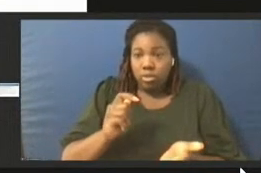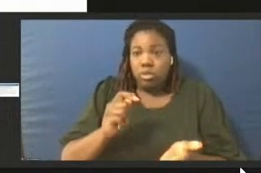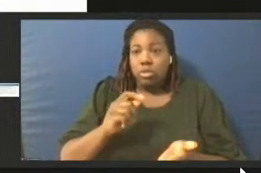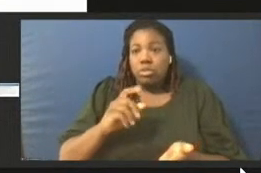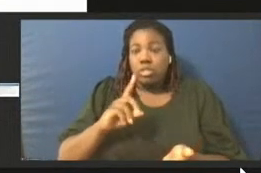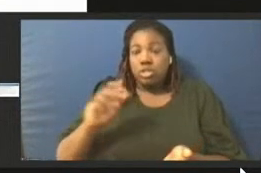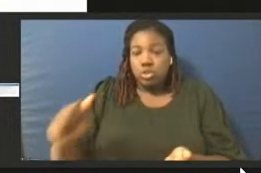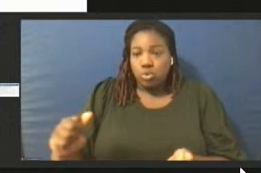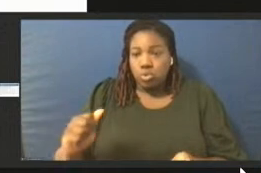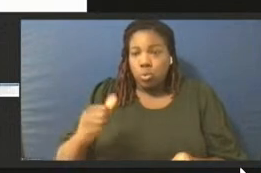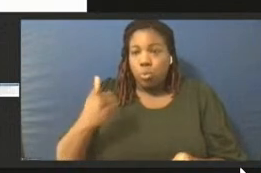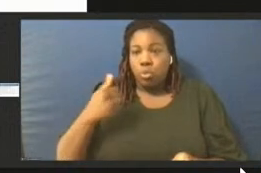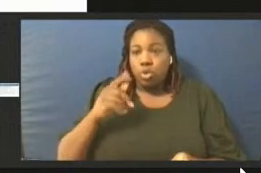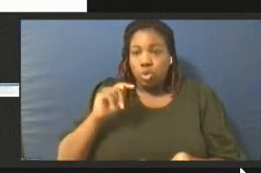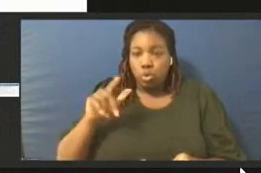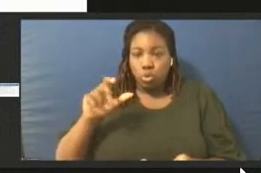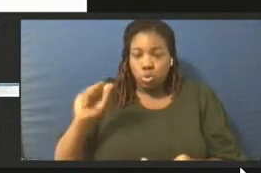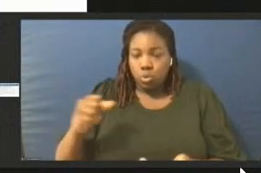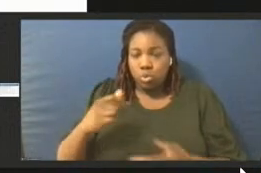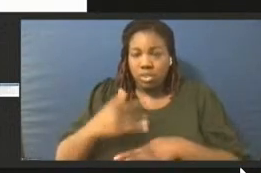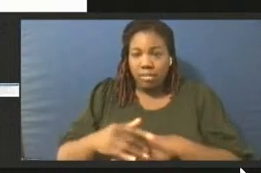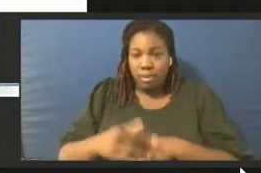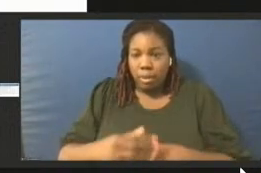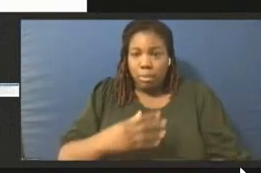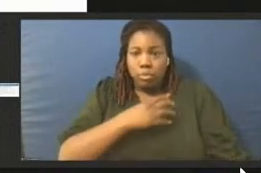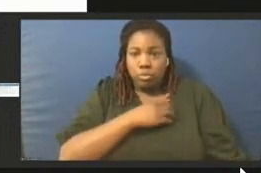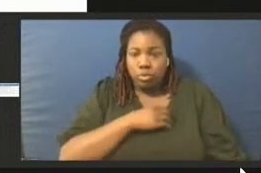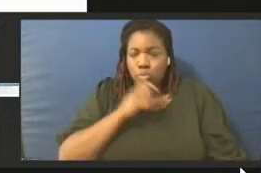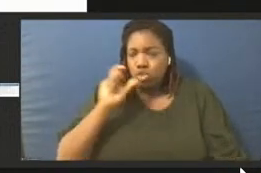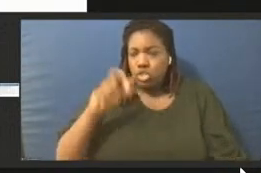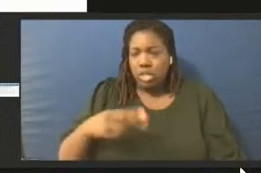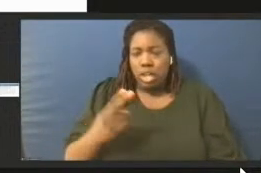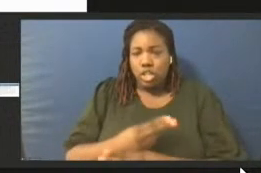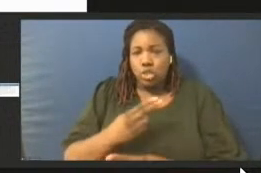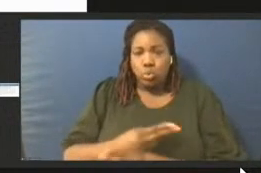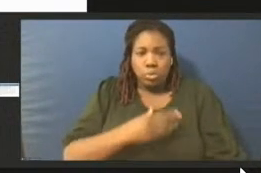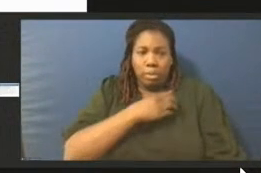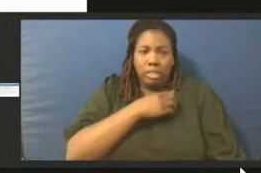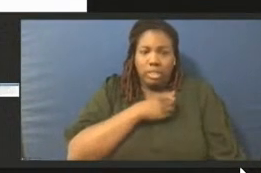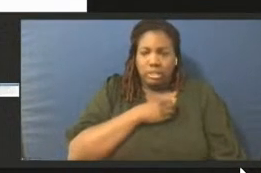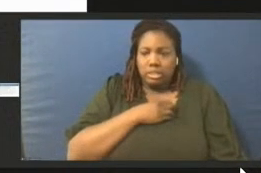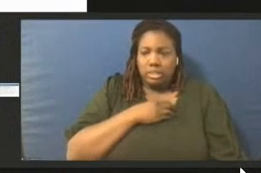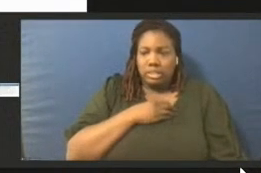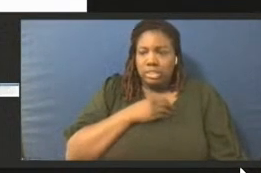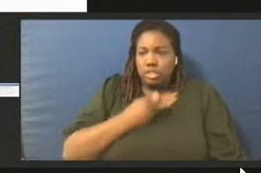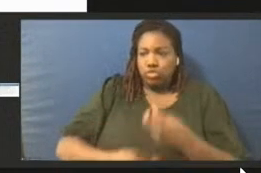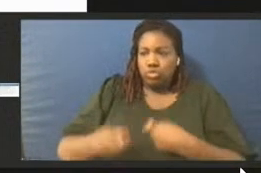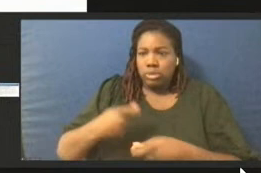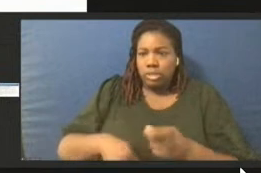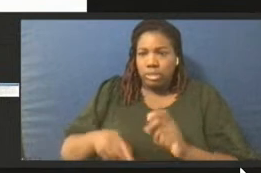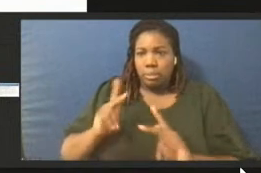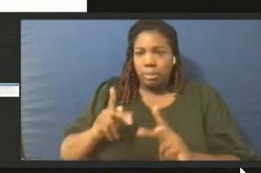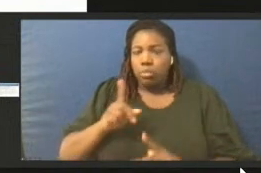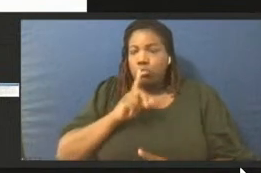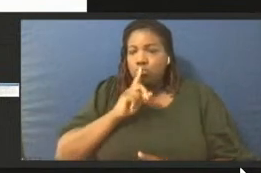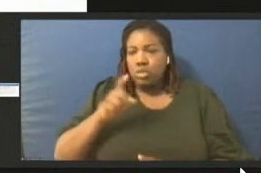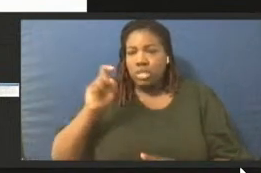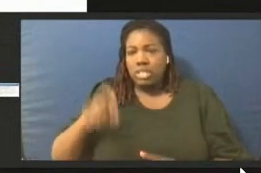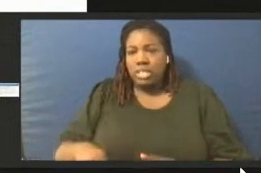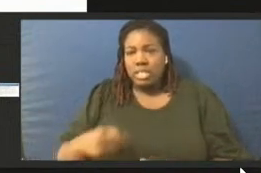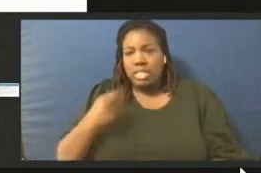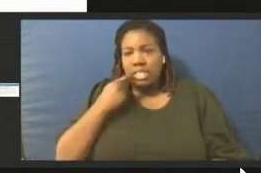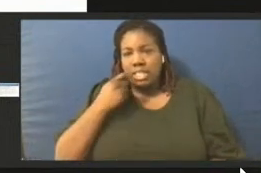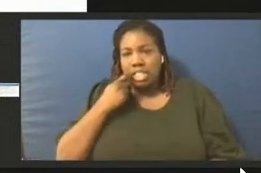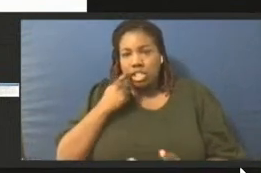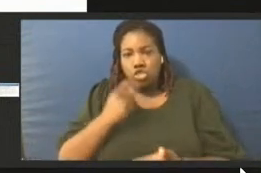in the criminal justice system. We should not use law enforcement as a substitute for people who actually need addictions treatment.